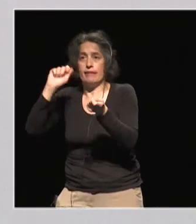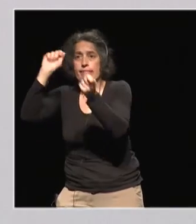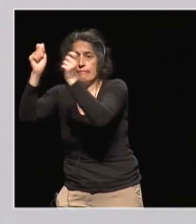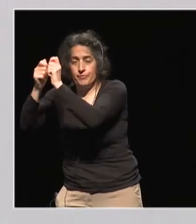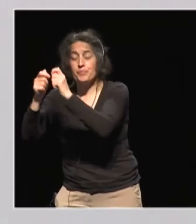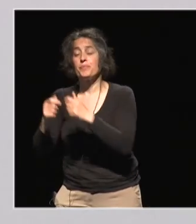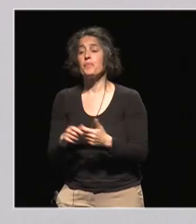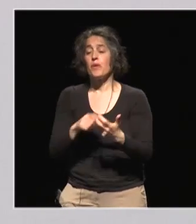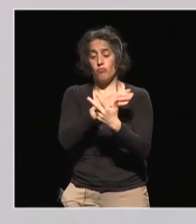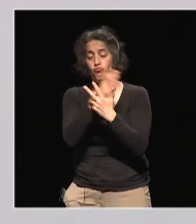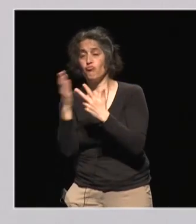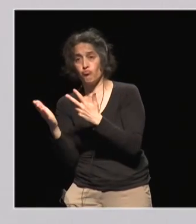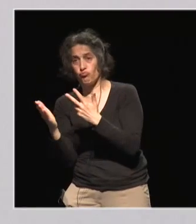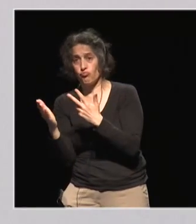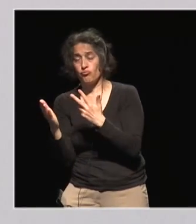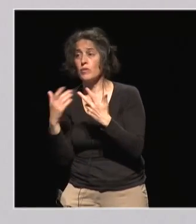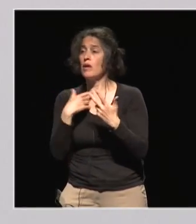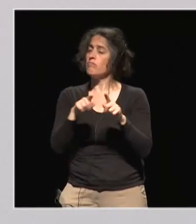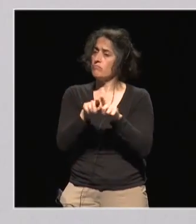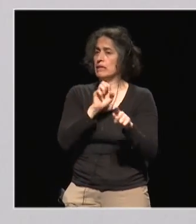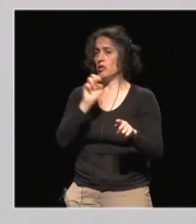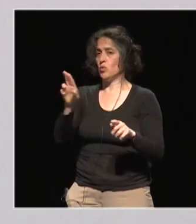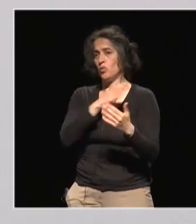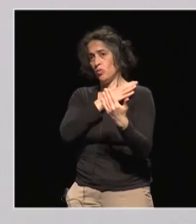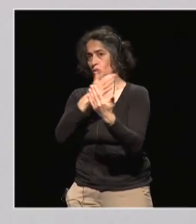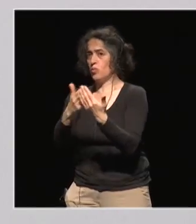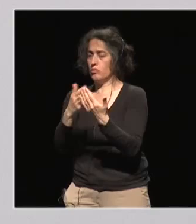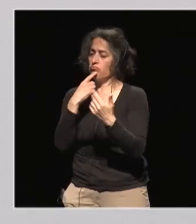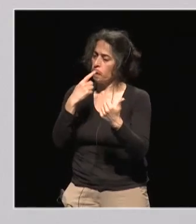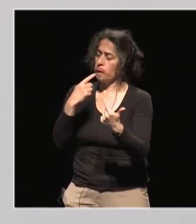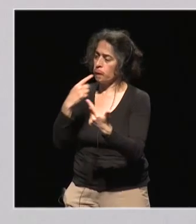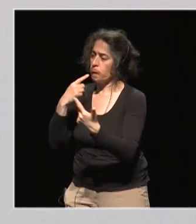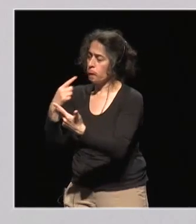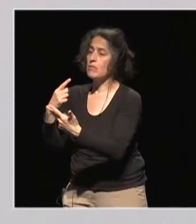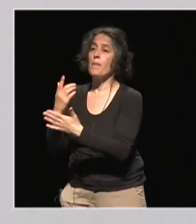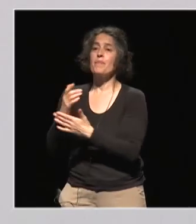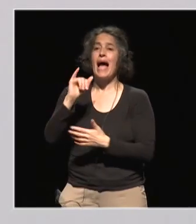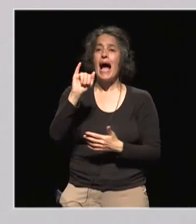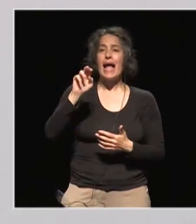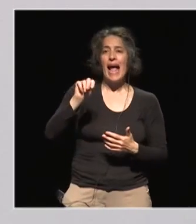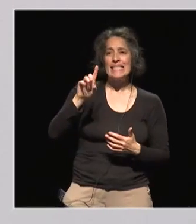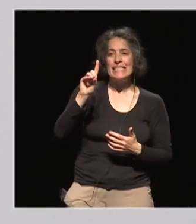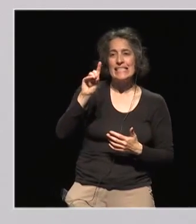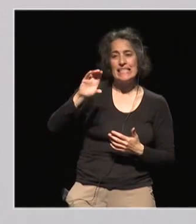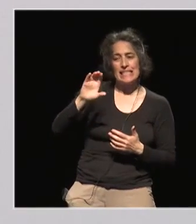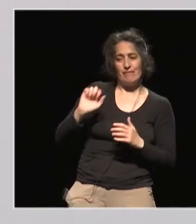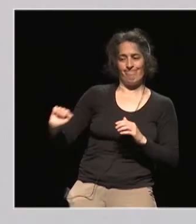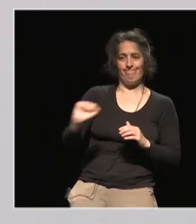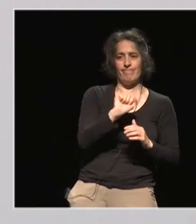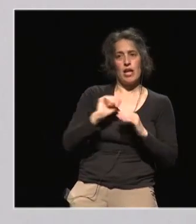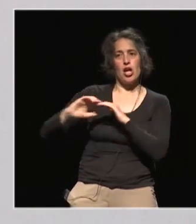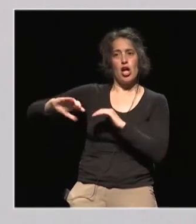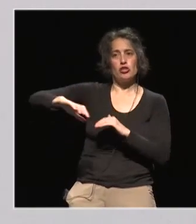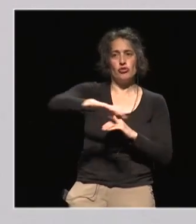behind the words and the commitments we have been giving in the past. And the INDCs is the unique opportunity to